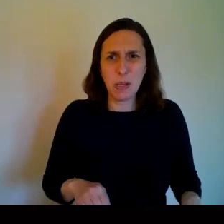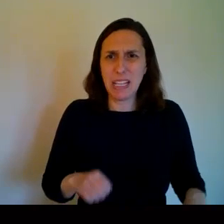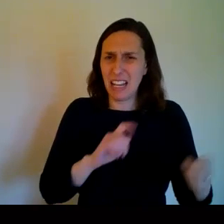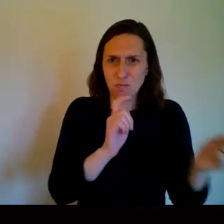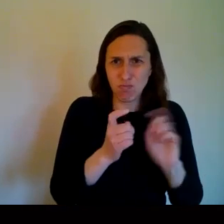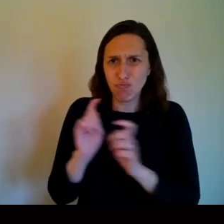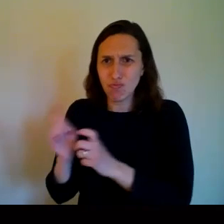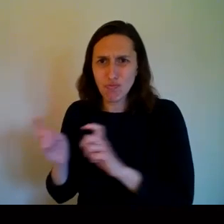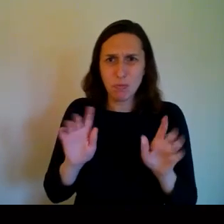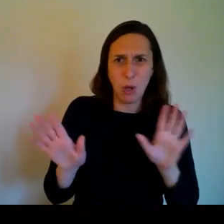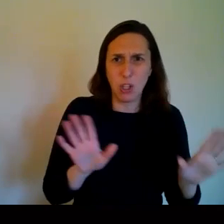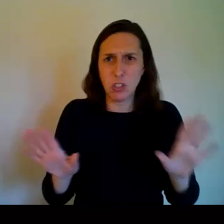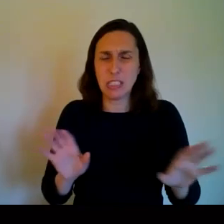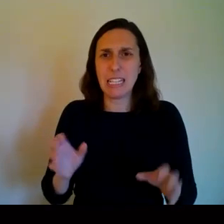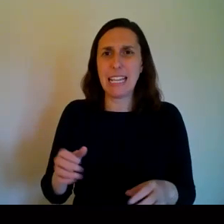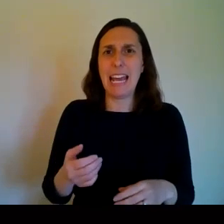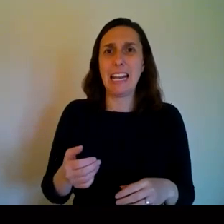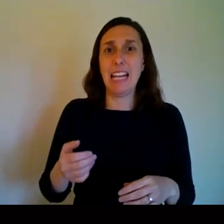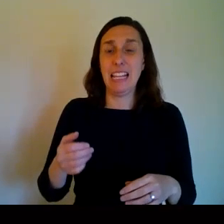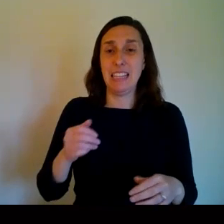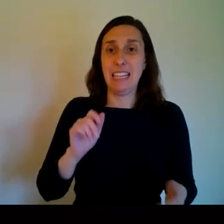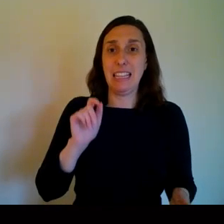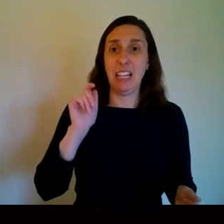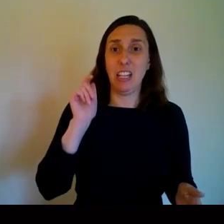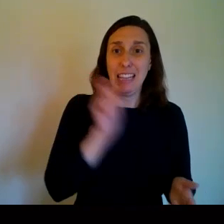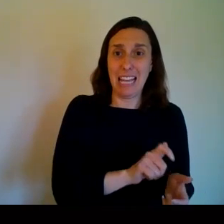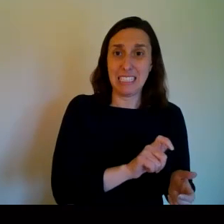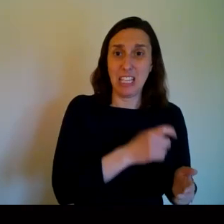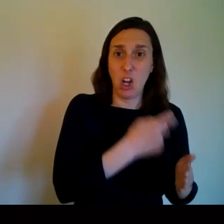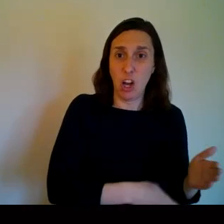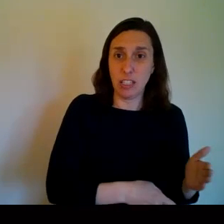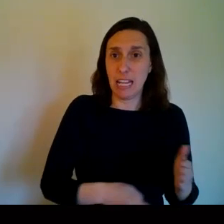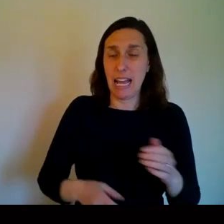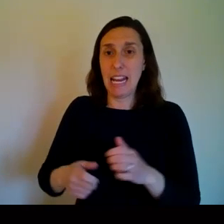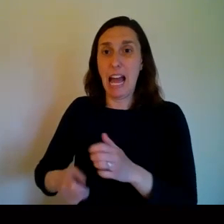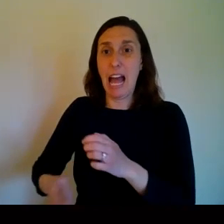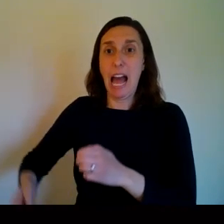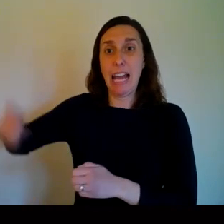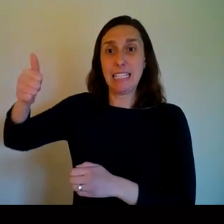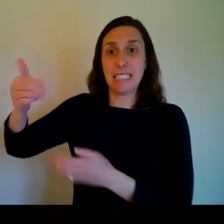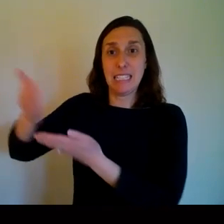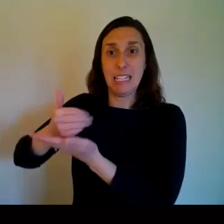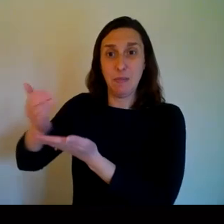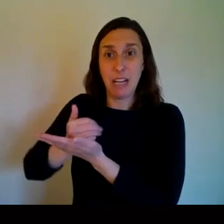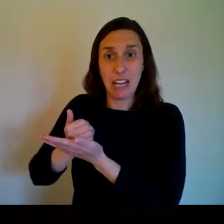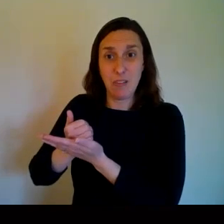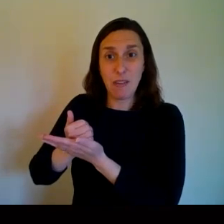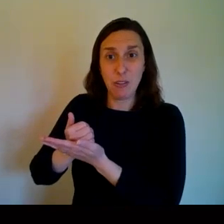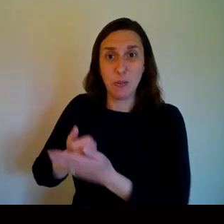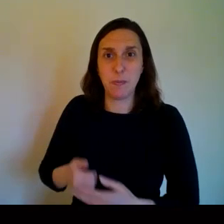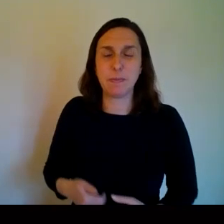to try to get the least cost and the highest revenue, right? But when you want to figure out your profit,